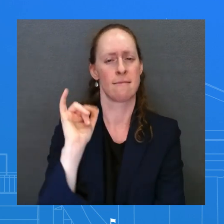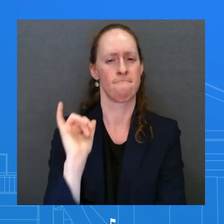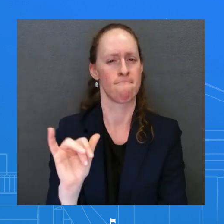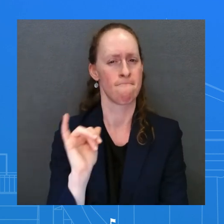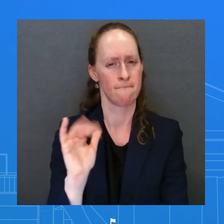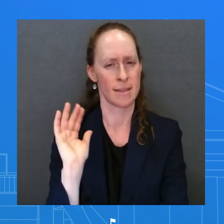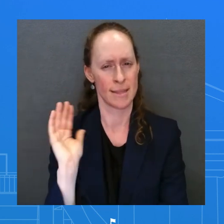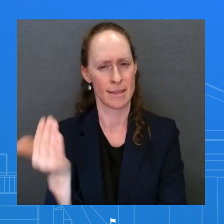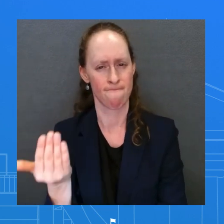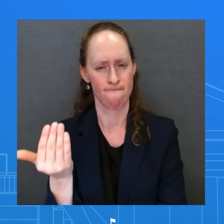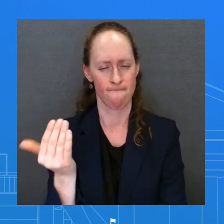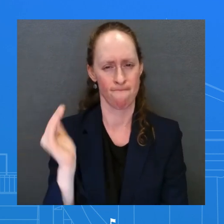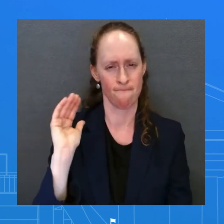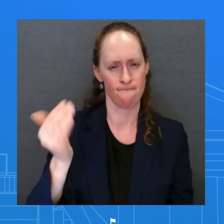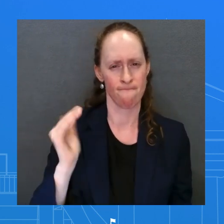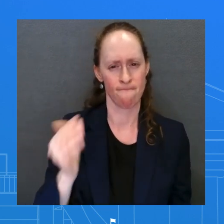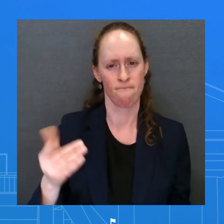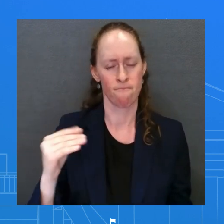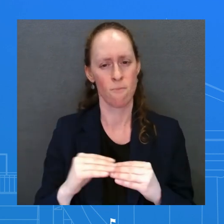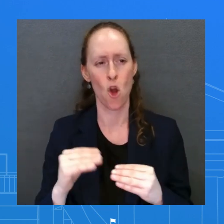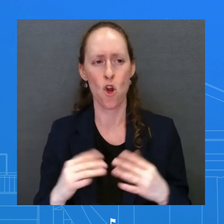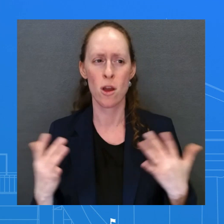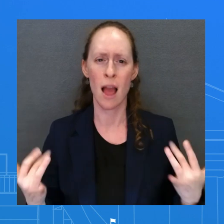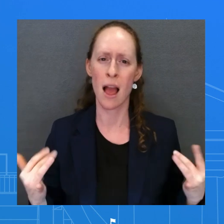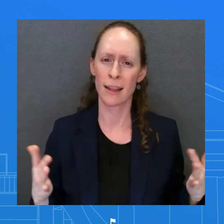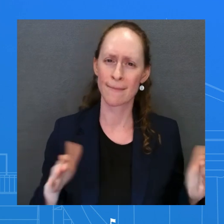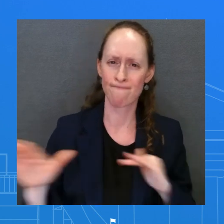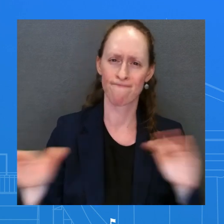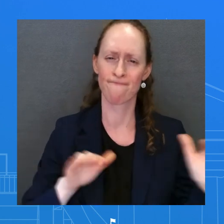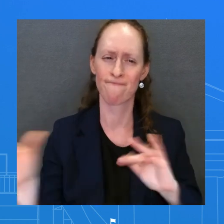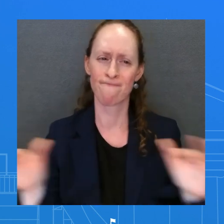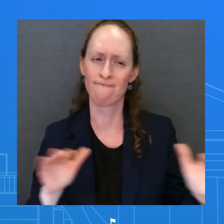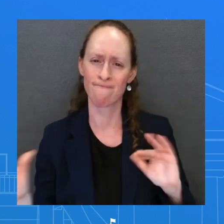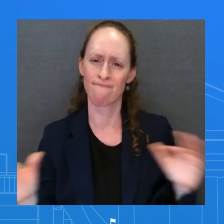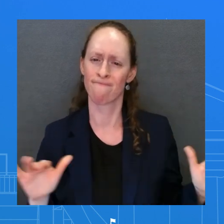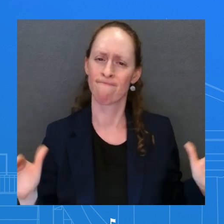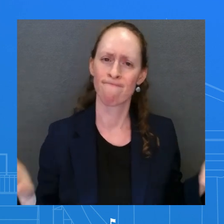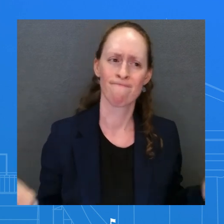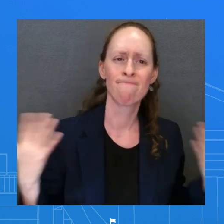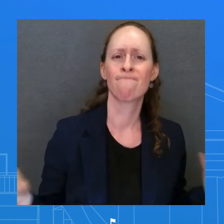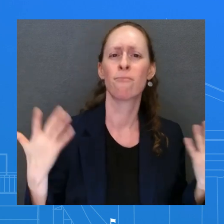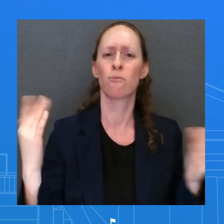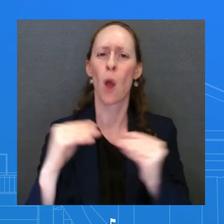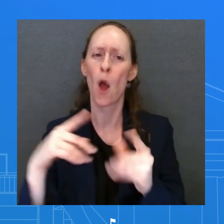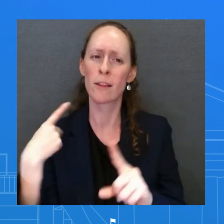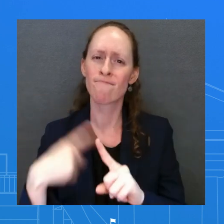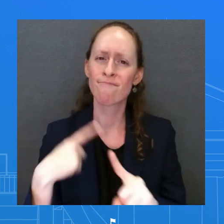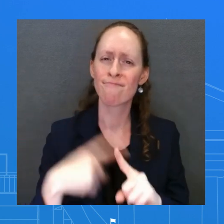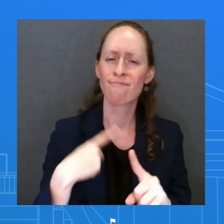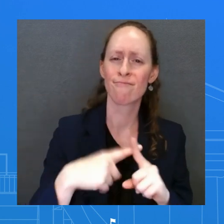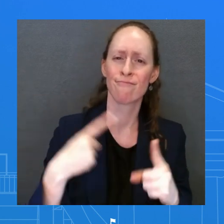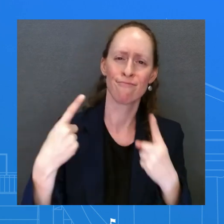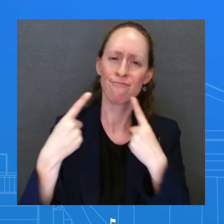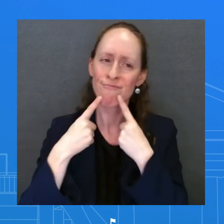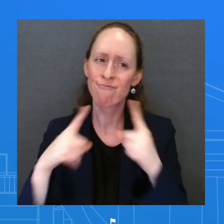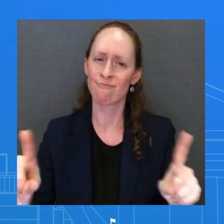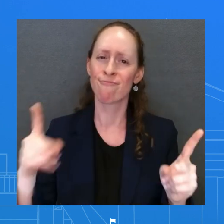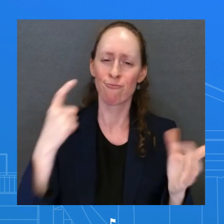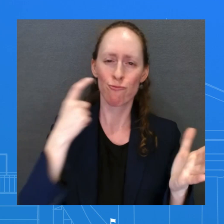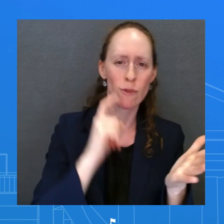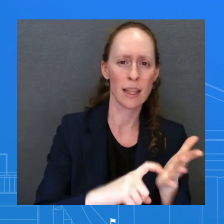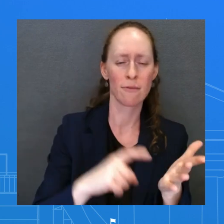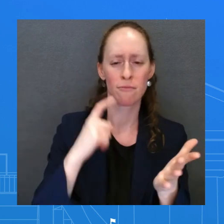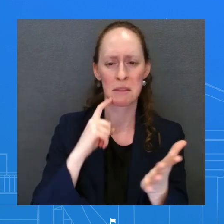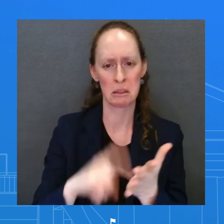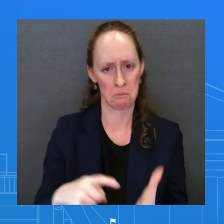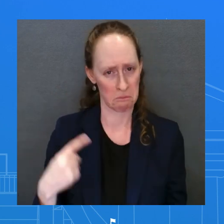that he believes has been made. Is that a reflection of the fact that you guys feel like inflation has cooled significantly to a point where you think this